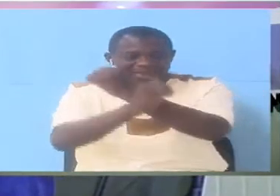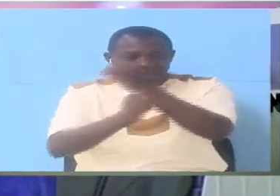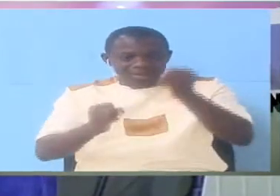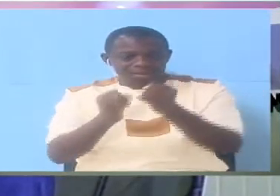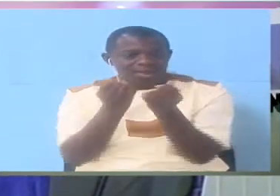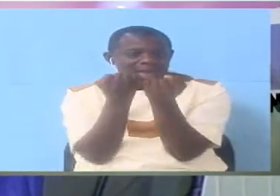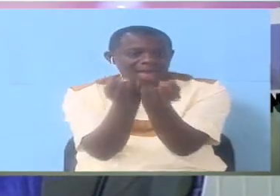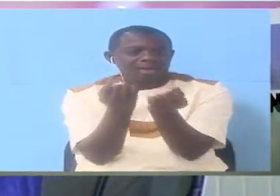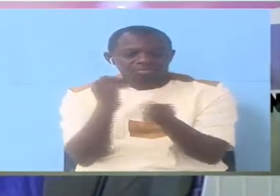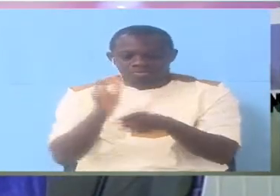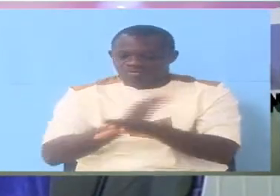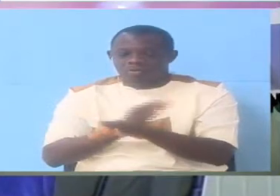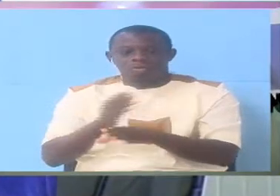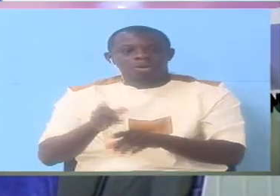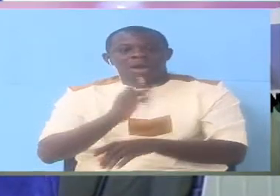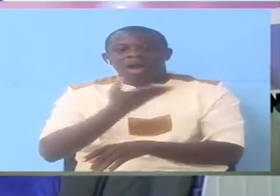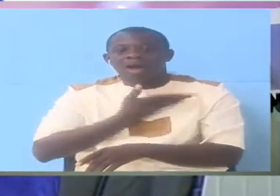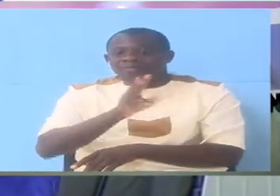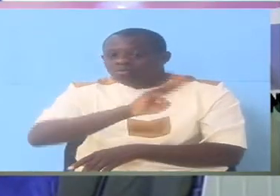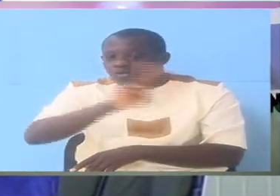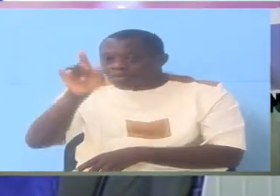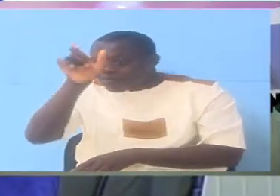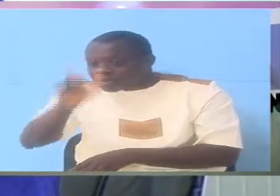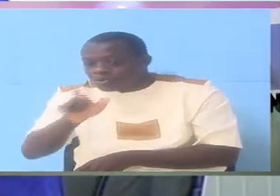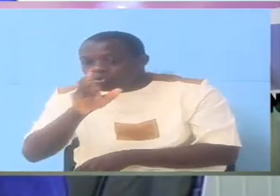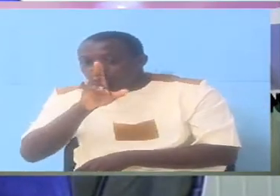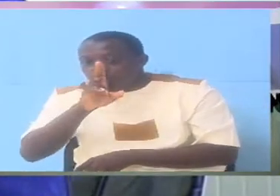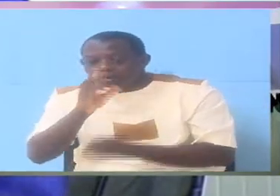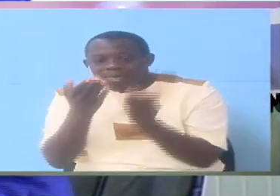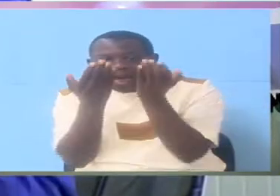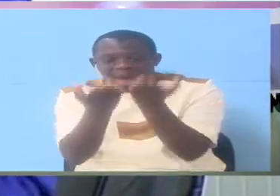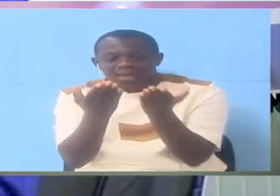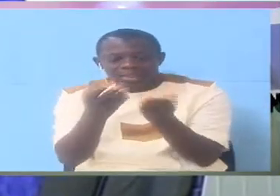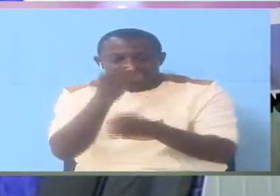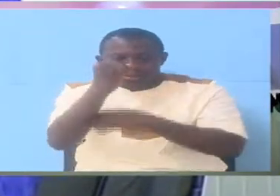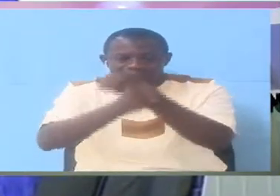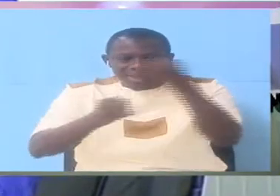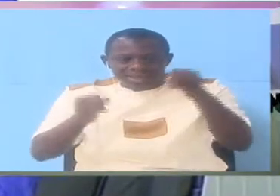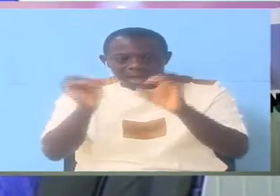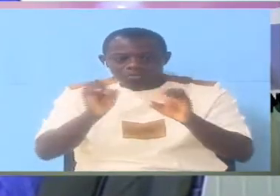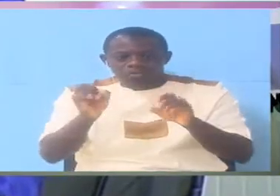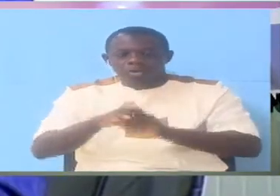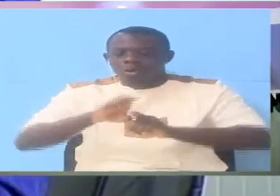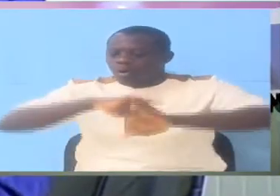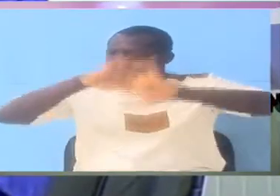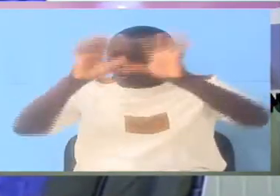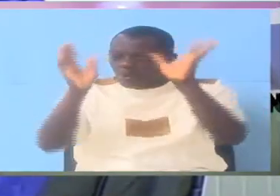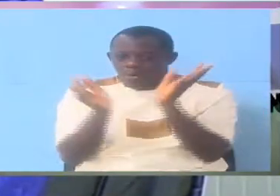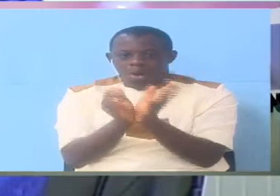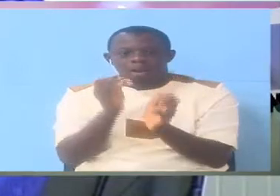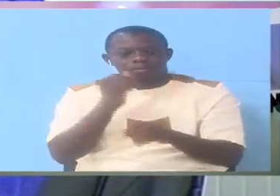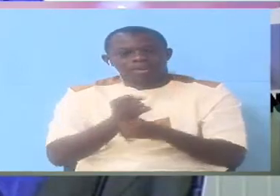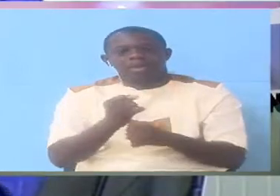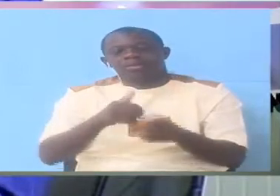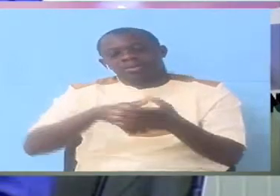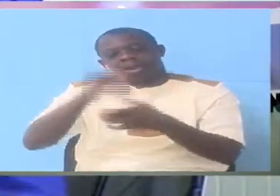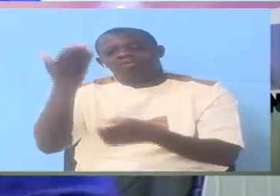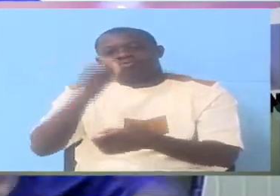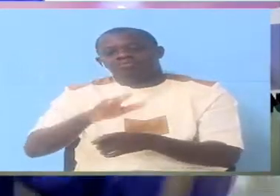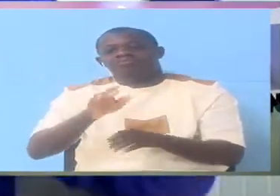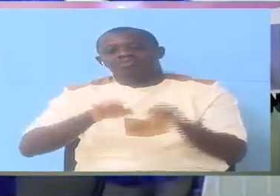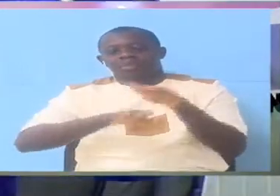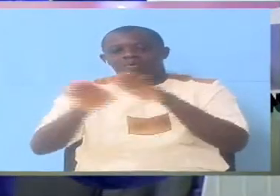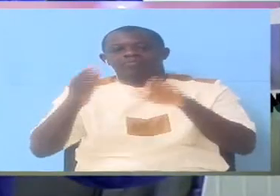All of them had their hands tied. There was no one whose hands were not tied. They were all brought down. After they were brought